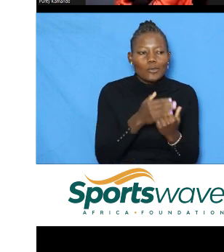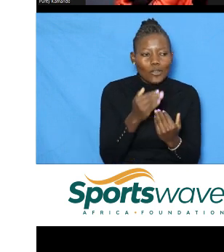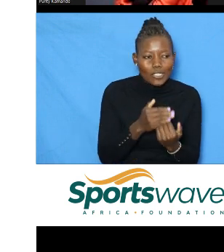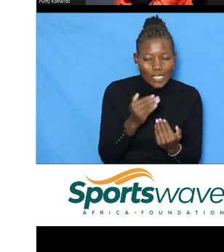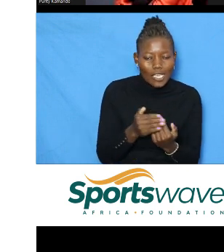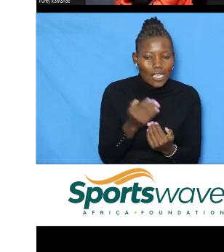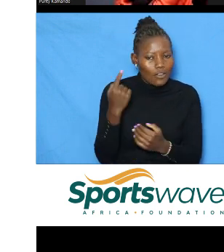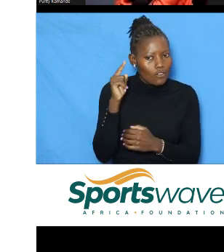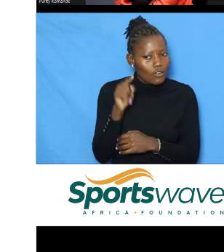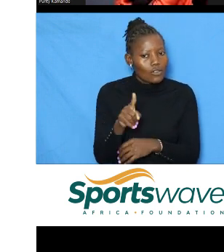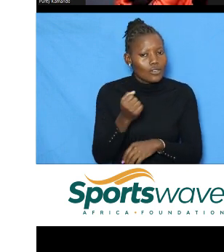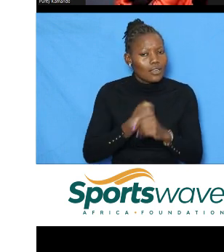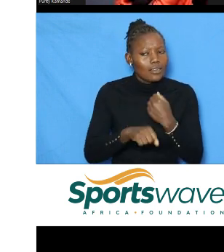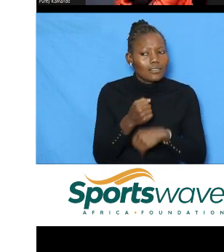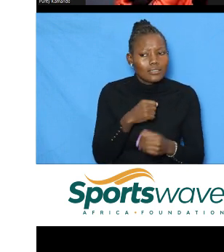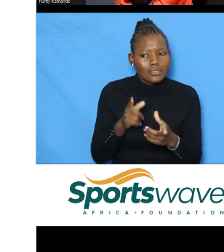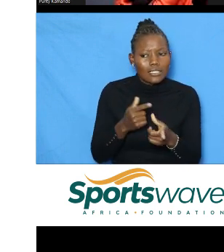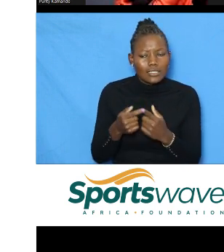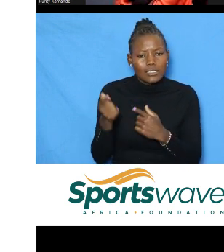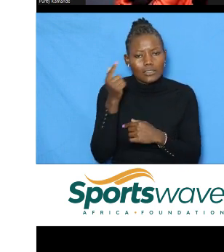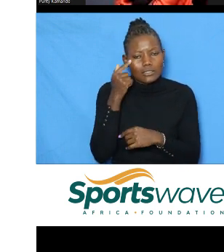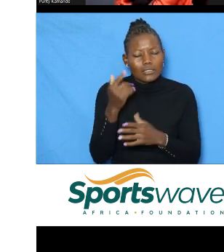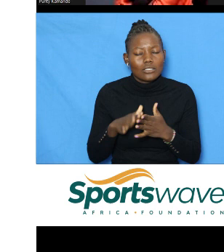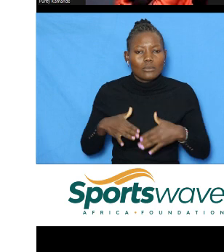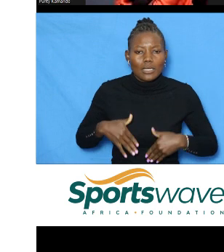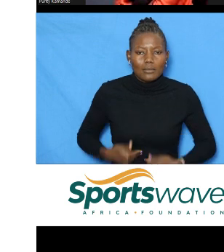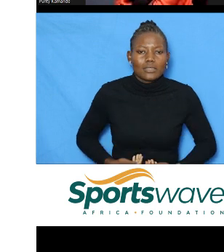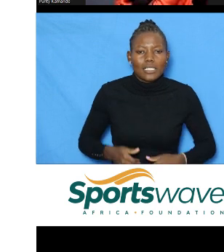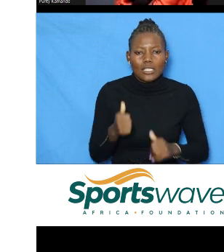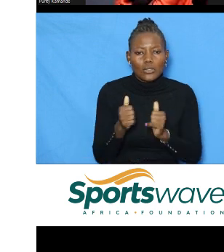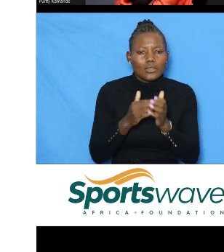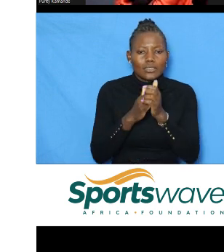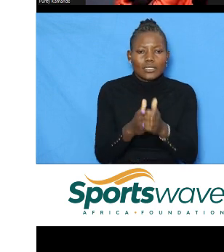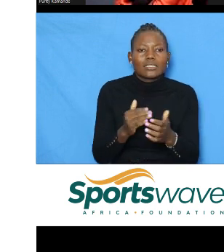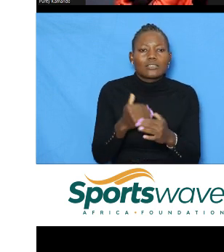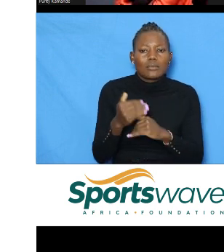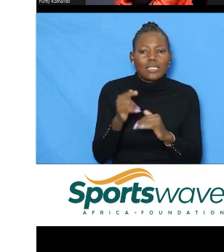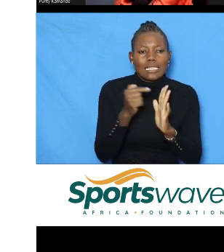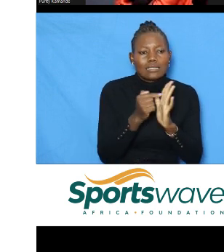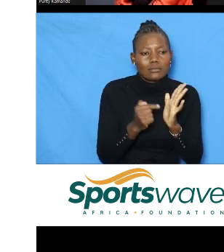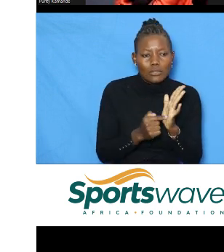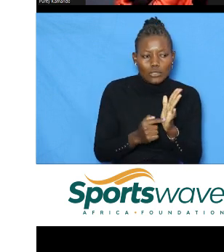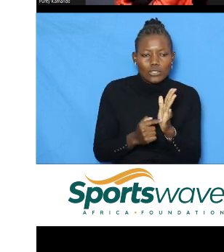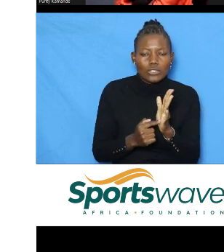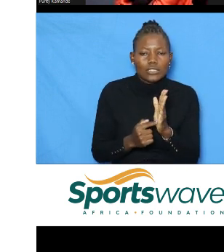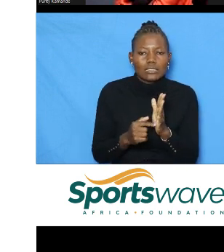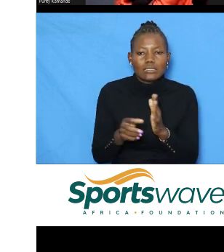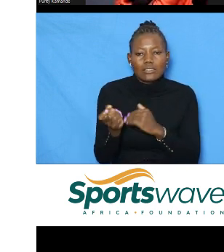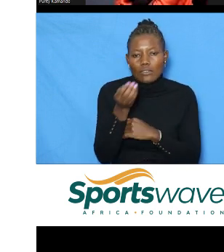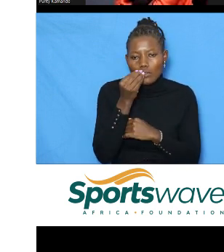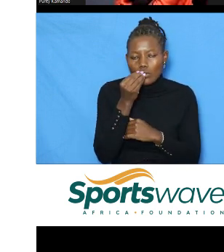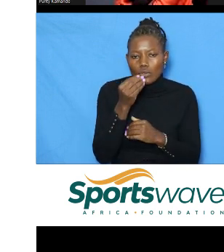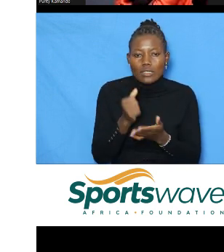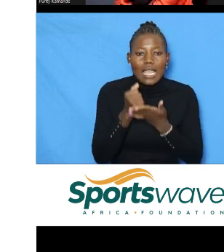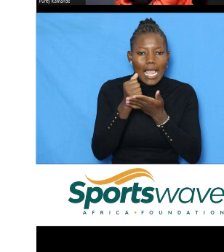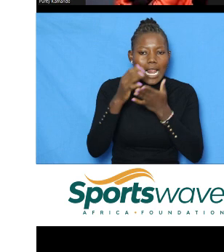activity, you will find that you end up getting easily fatigued, which leads to my next point, which is that nutrition helps to decrease